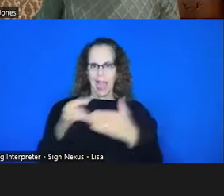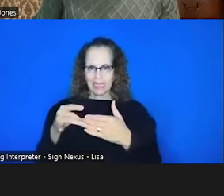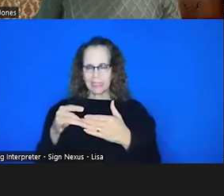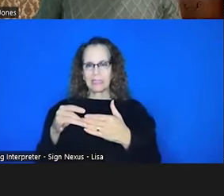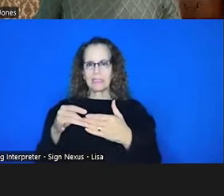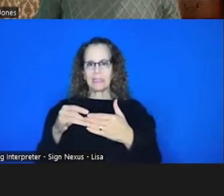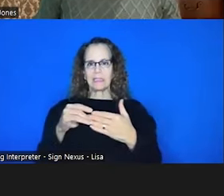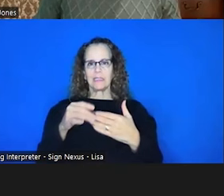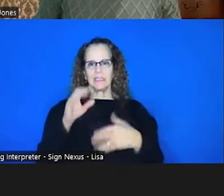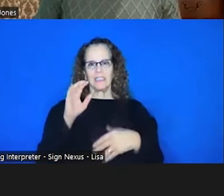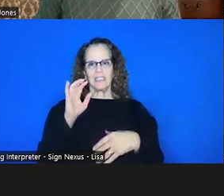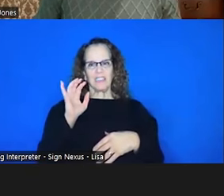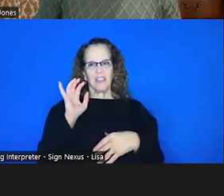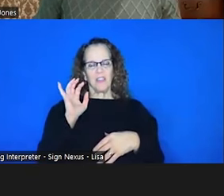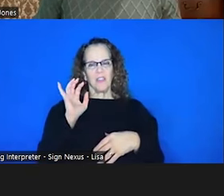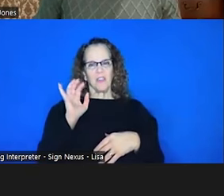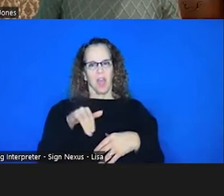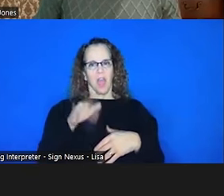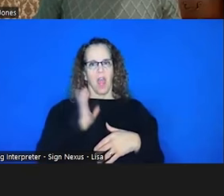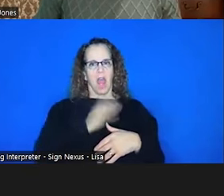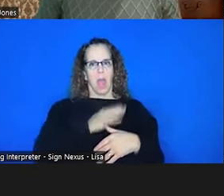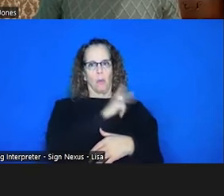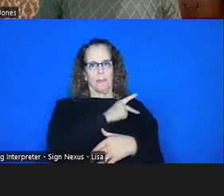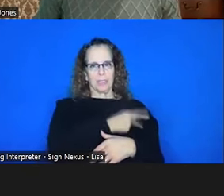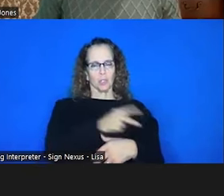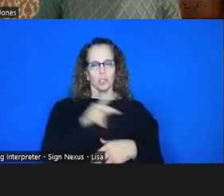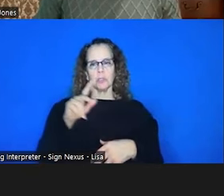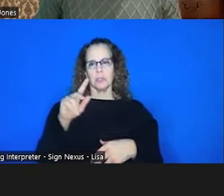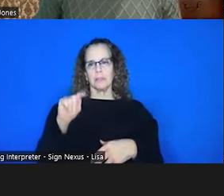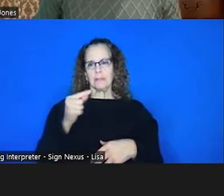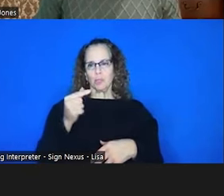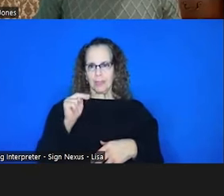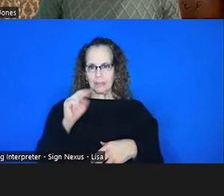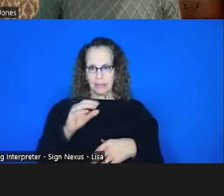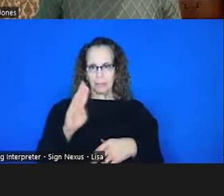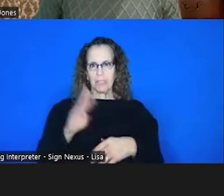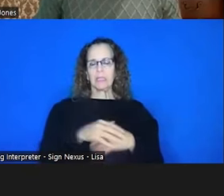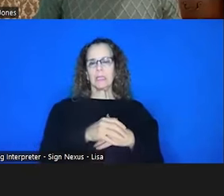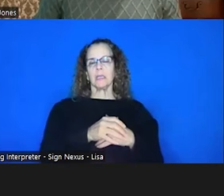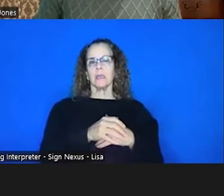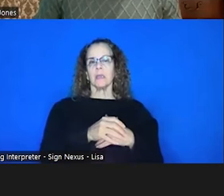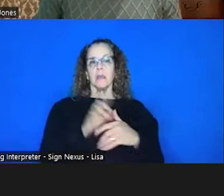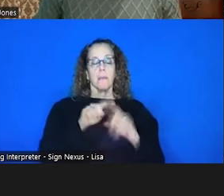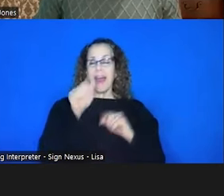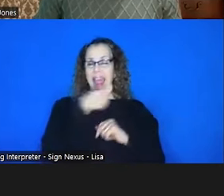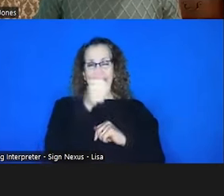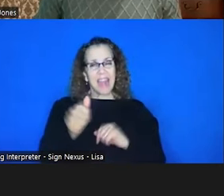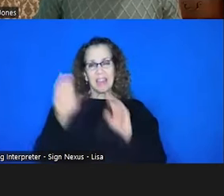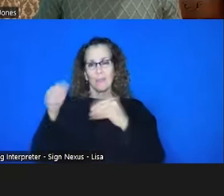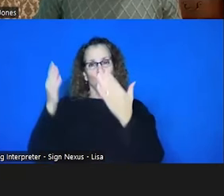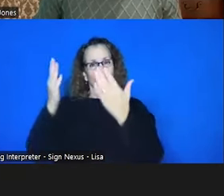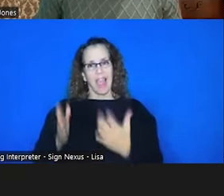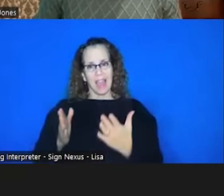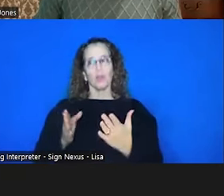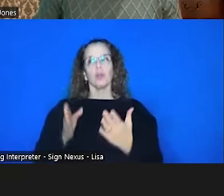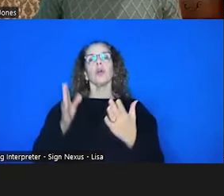our TGNCMB patients. But, you know, the impact of that is also to make sure that any provider in the city is well equipped, right,